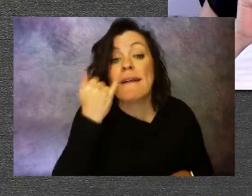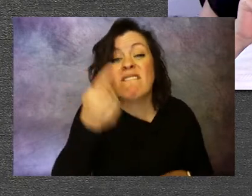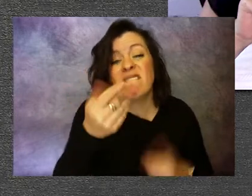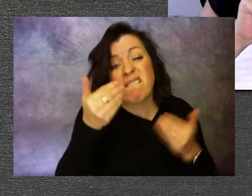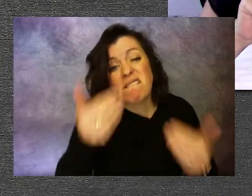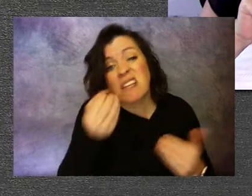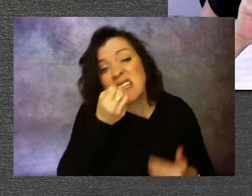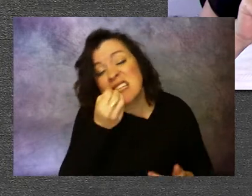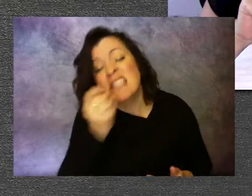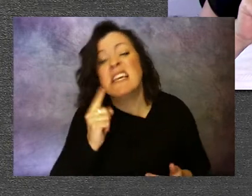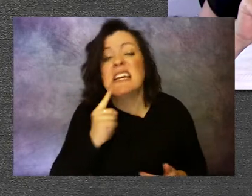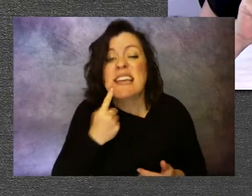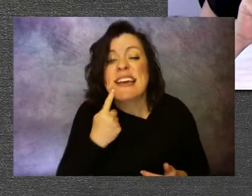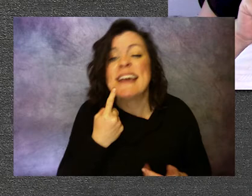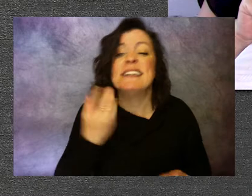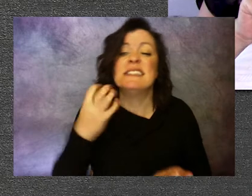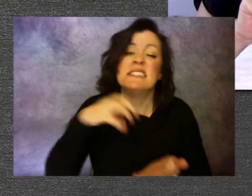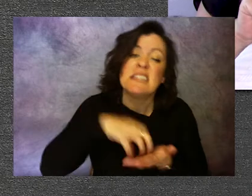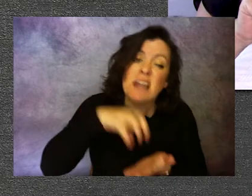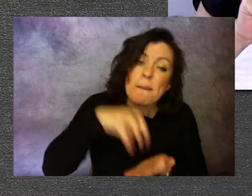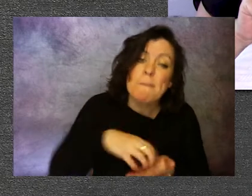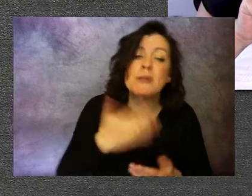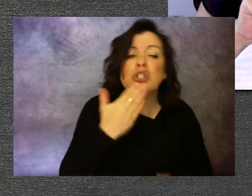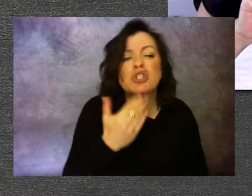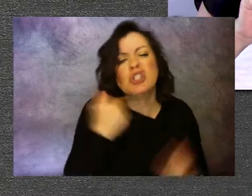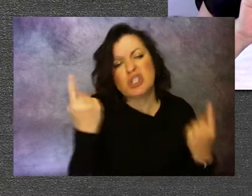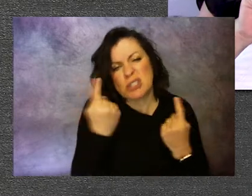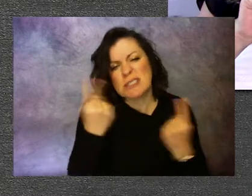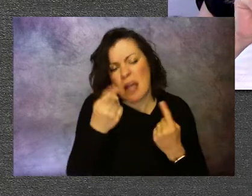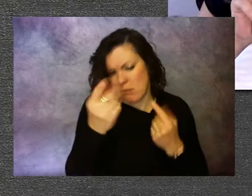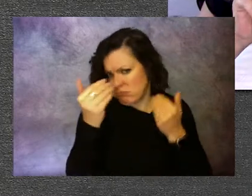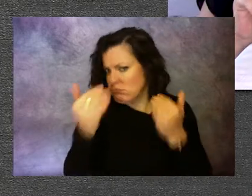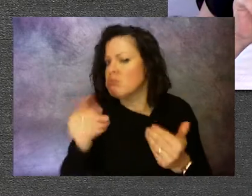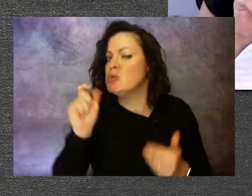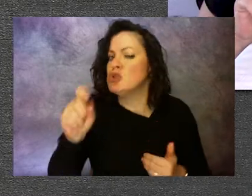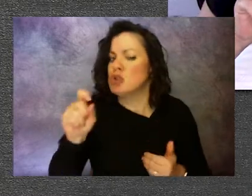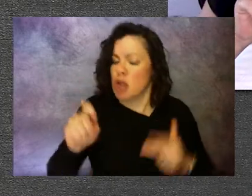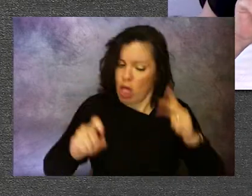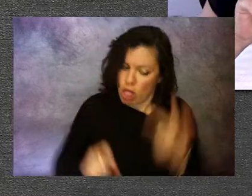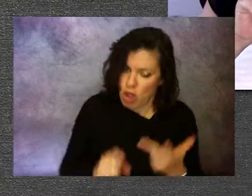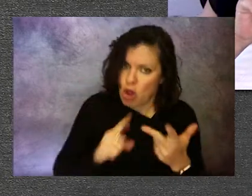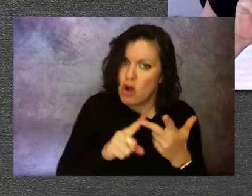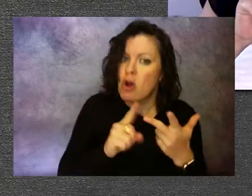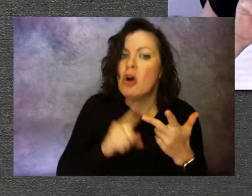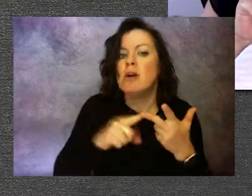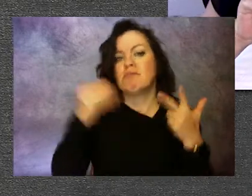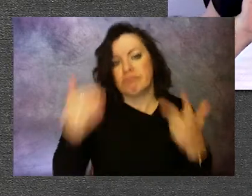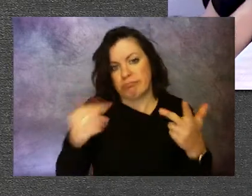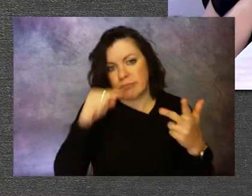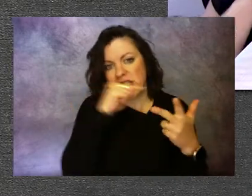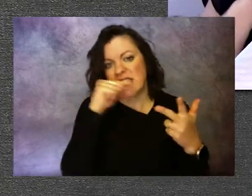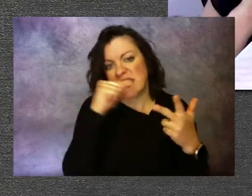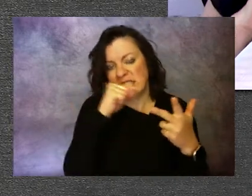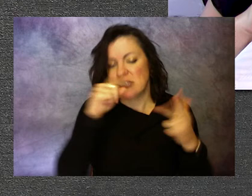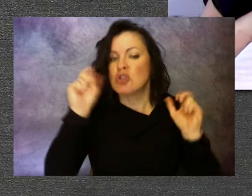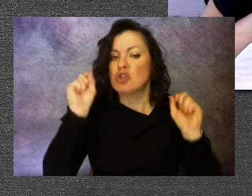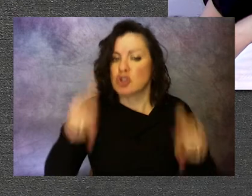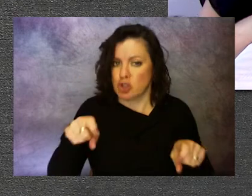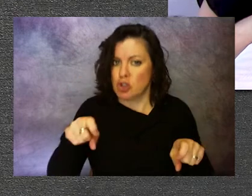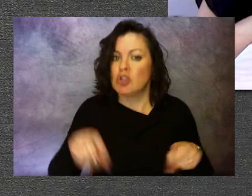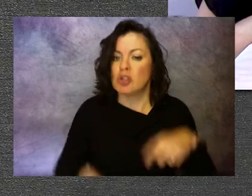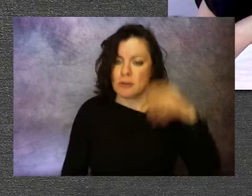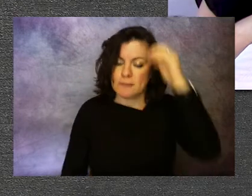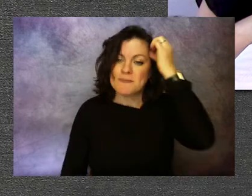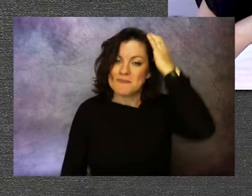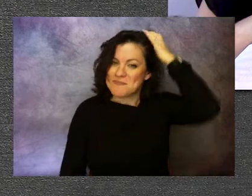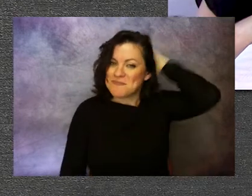then brush your teeth another time when you have something sweet. Three. That's right. Three times. Three times a